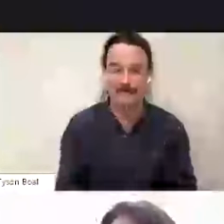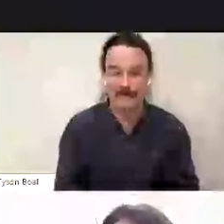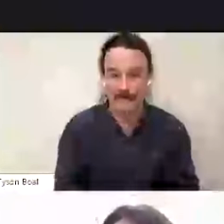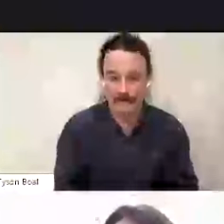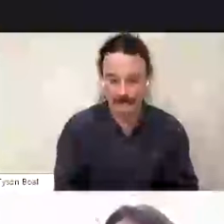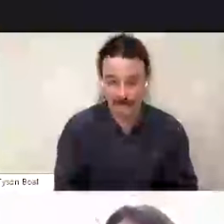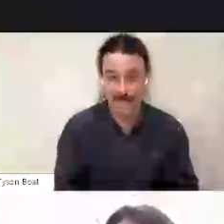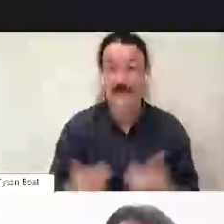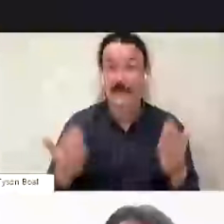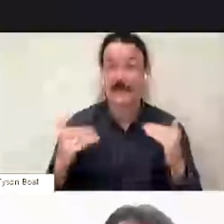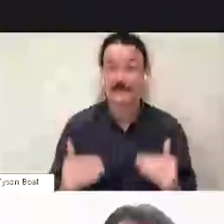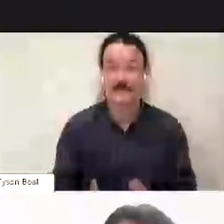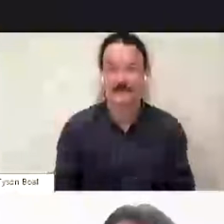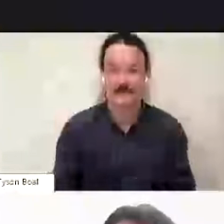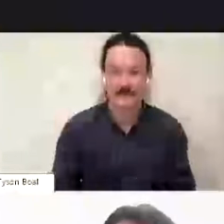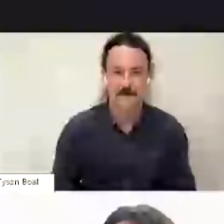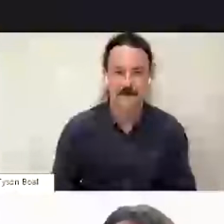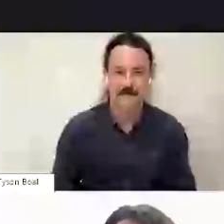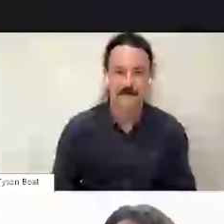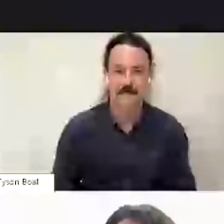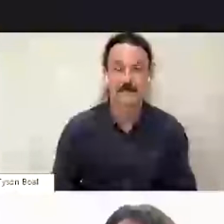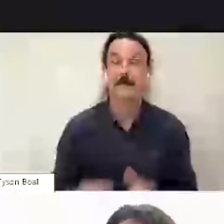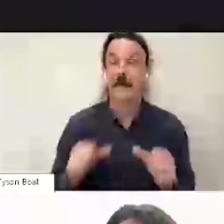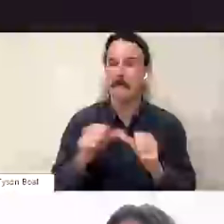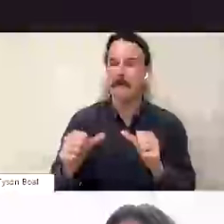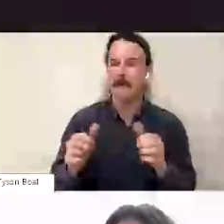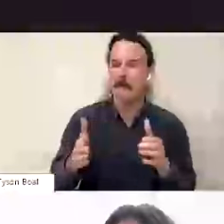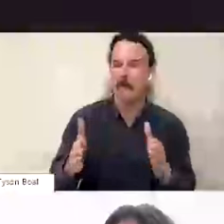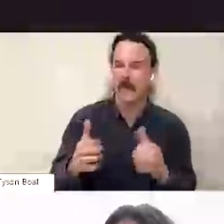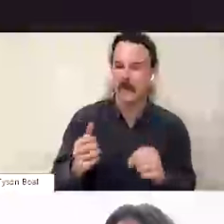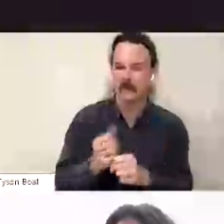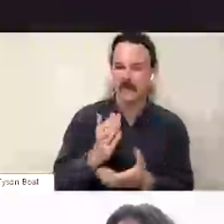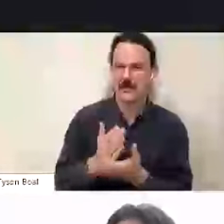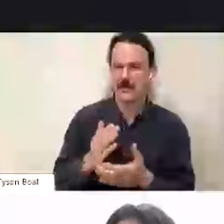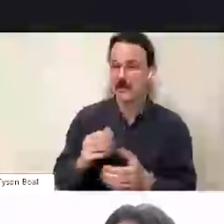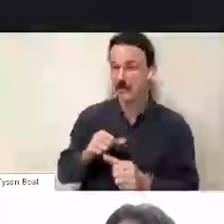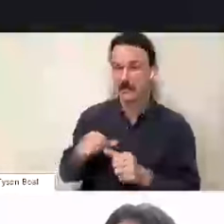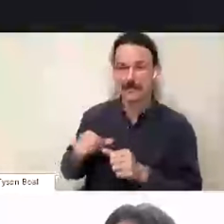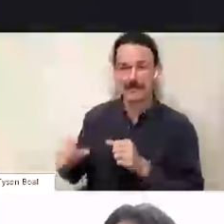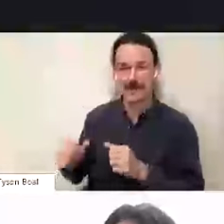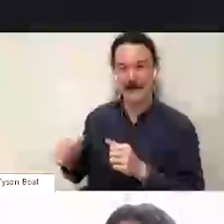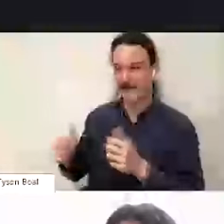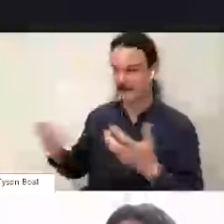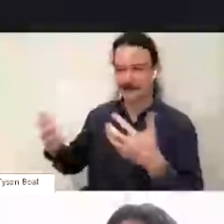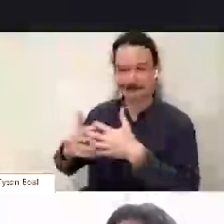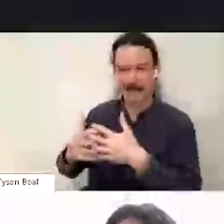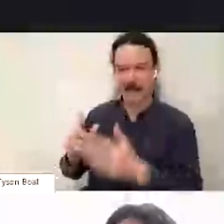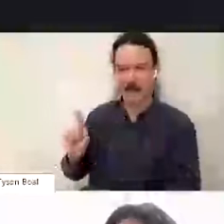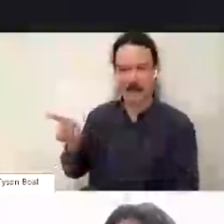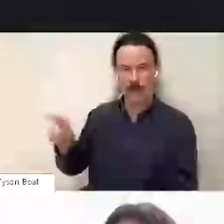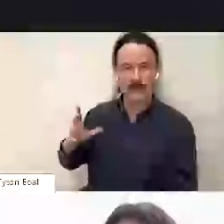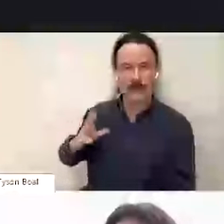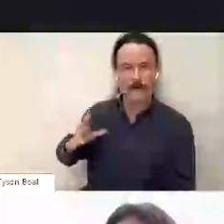one. What is the best way to make sure we can better meet the needs of people from Aboriginal and Torres Strait Islander community who